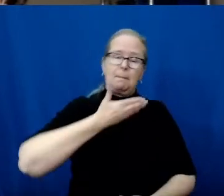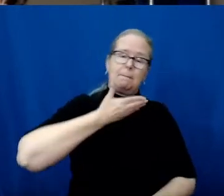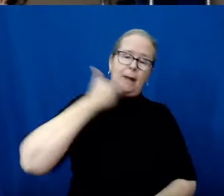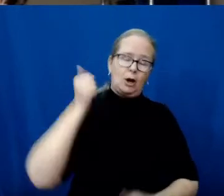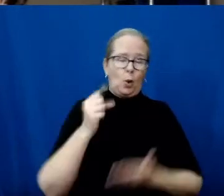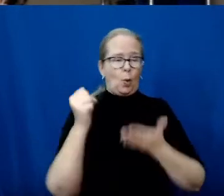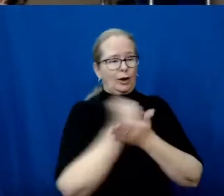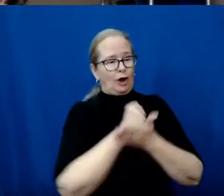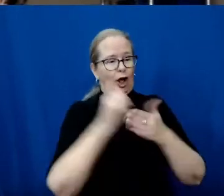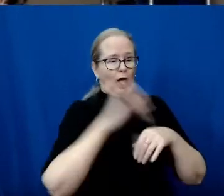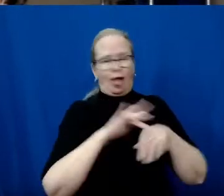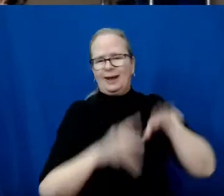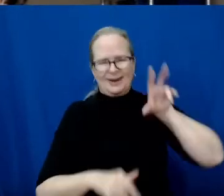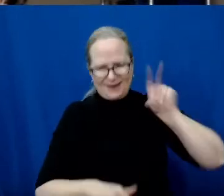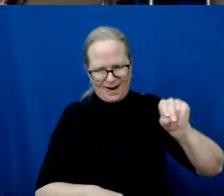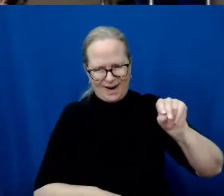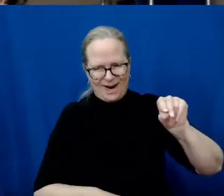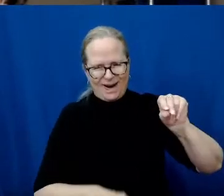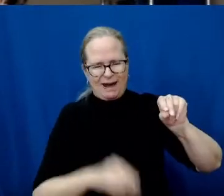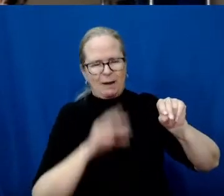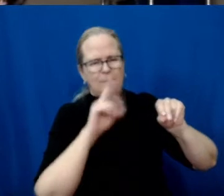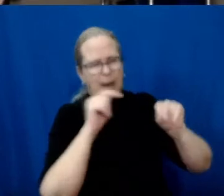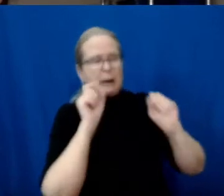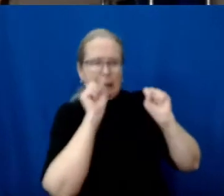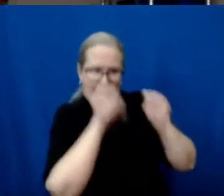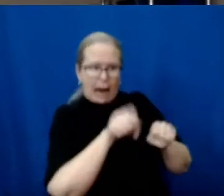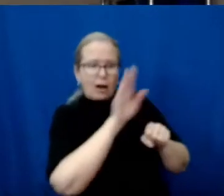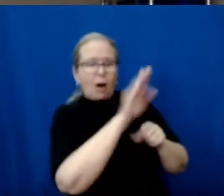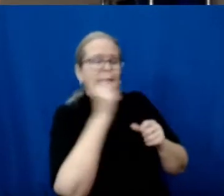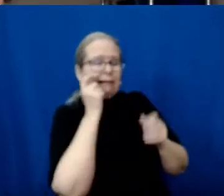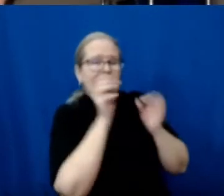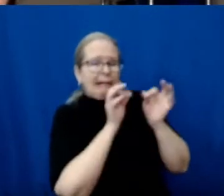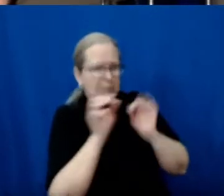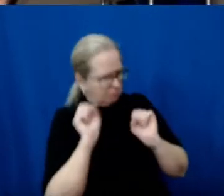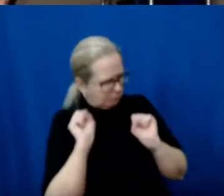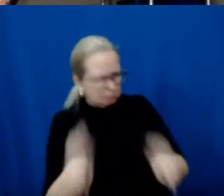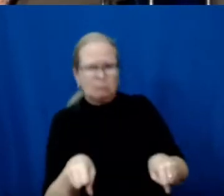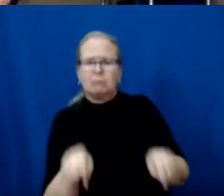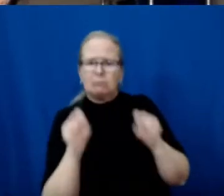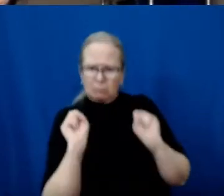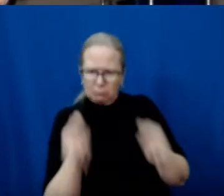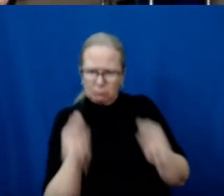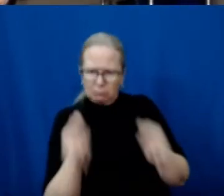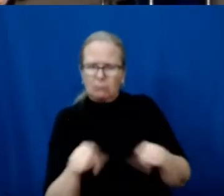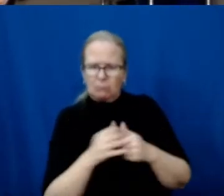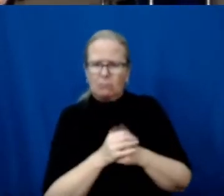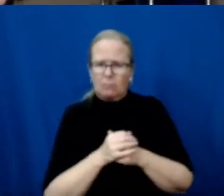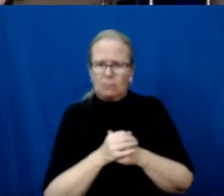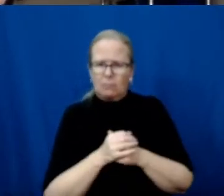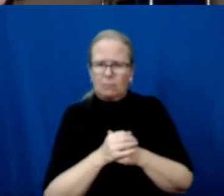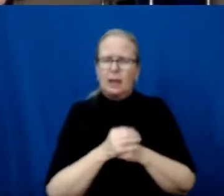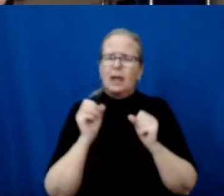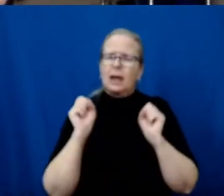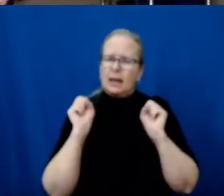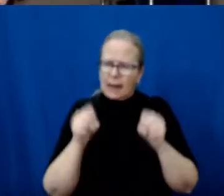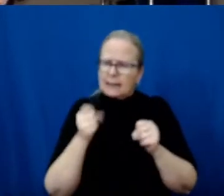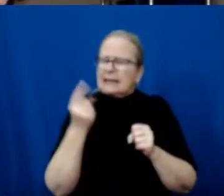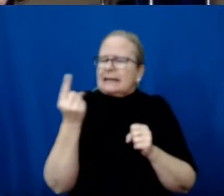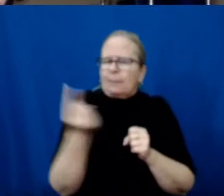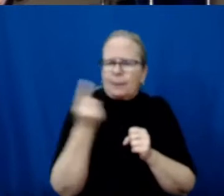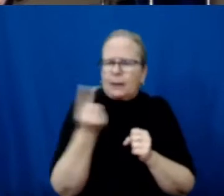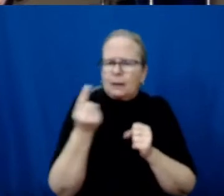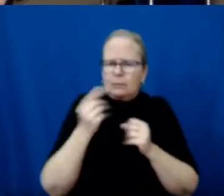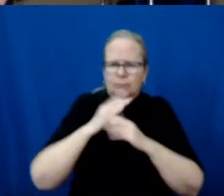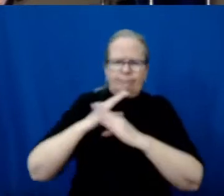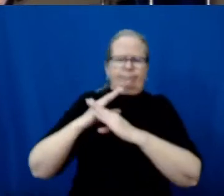There are things that you can do. So for those that are listening and you are, you know, because you've got bill to pay and there's food that